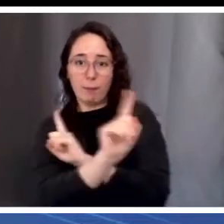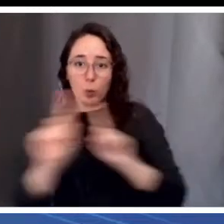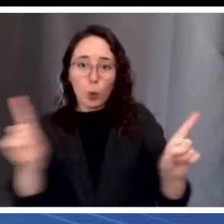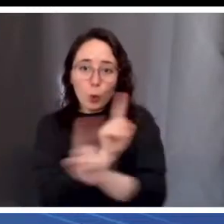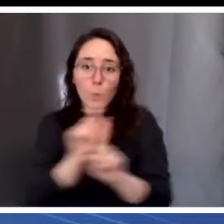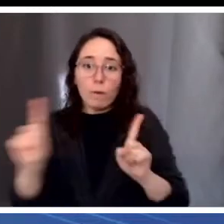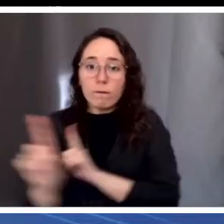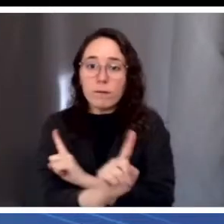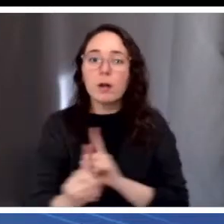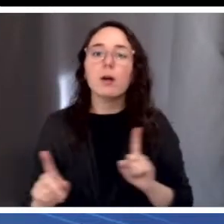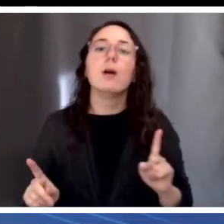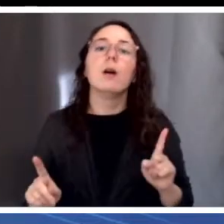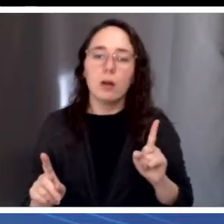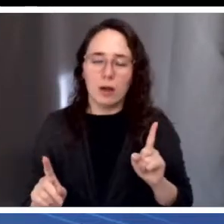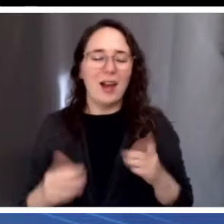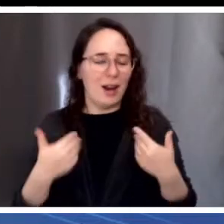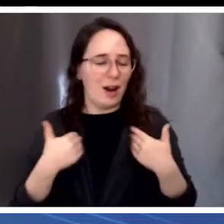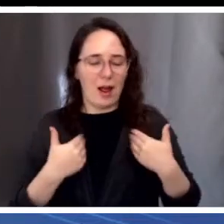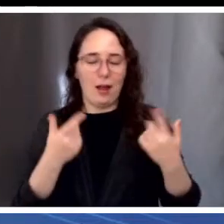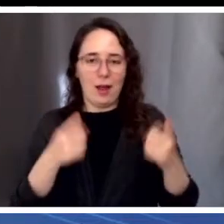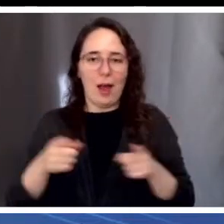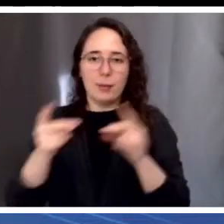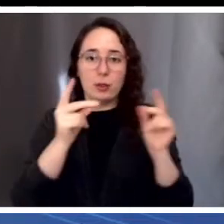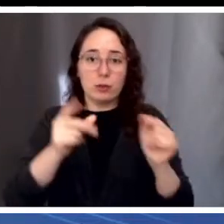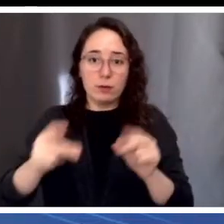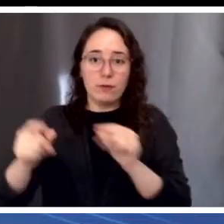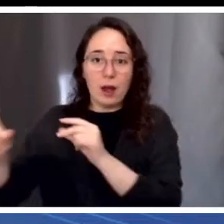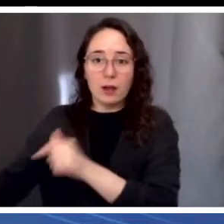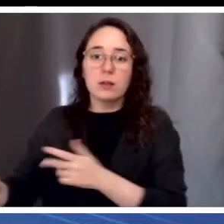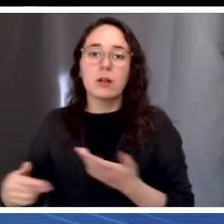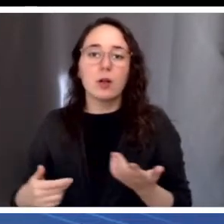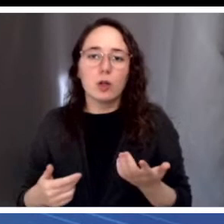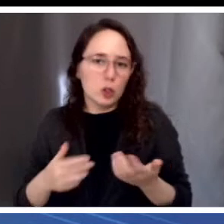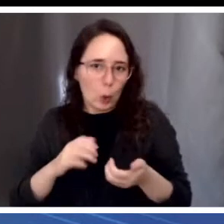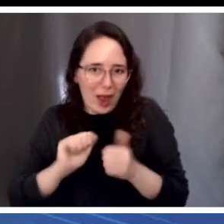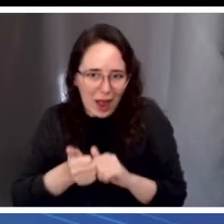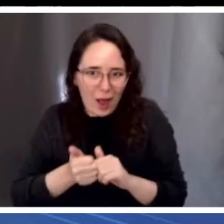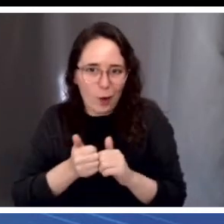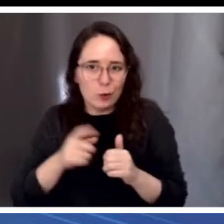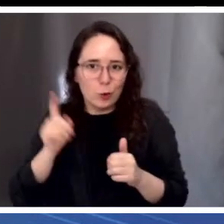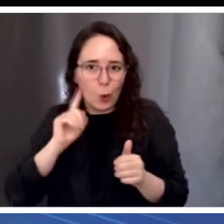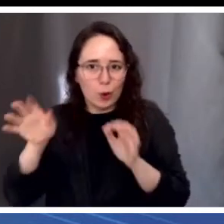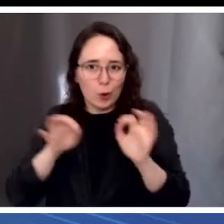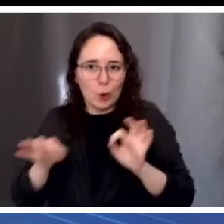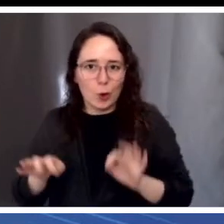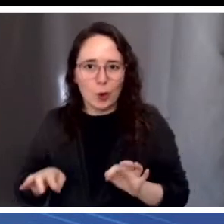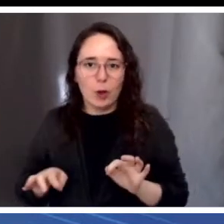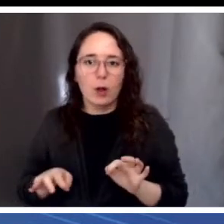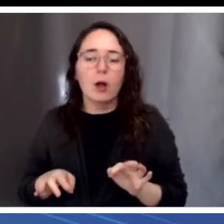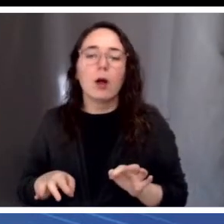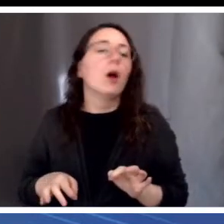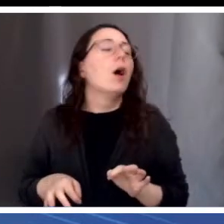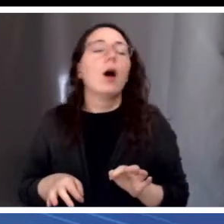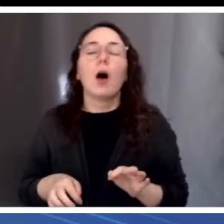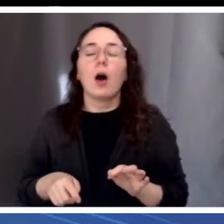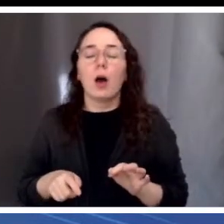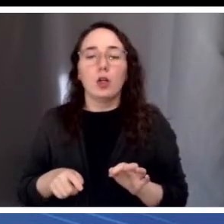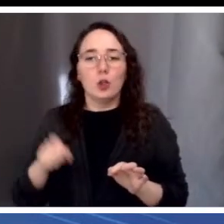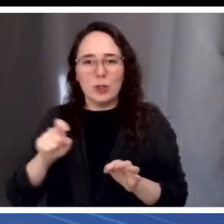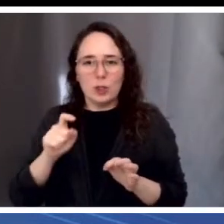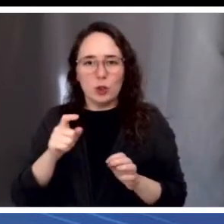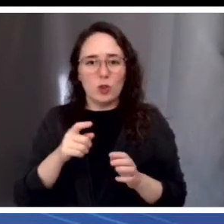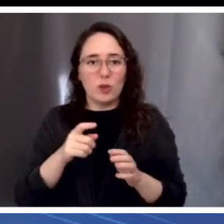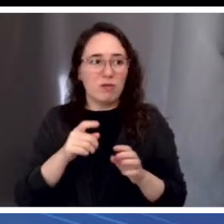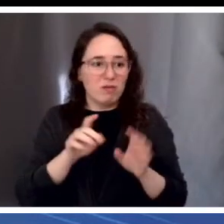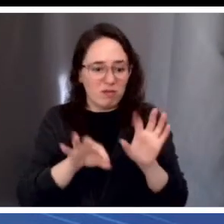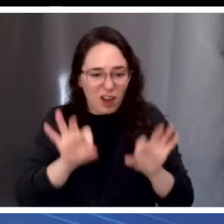description, we have to, you know, find that space where we're able to very quickly say what I need to say, describe